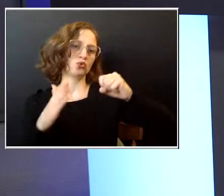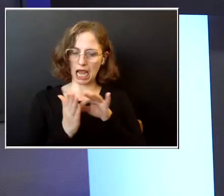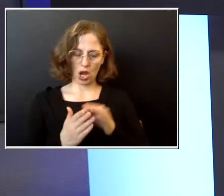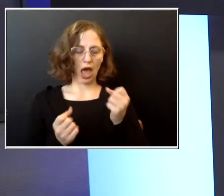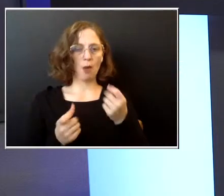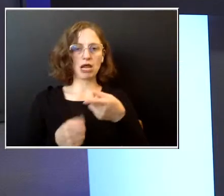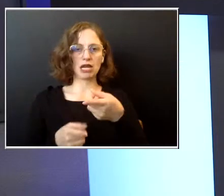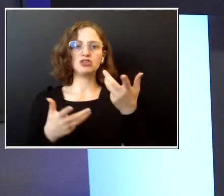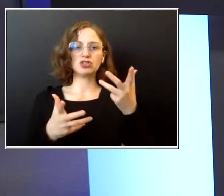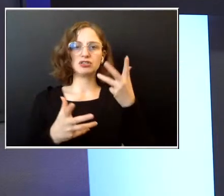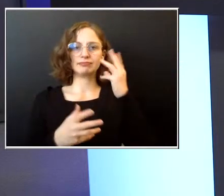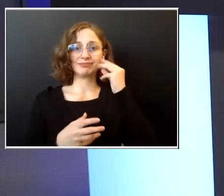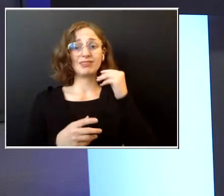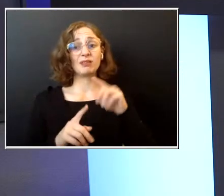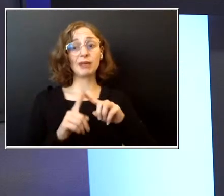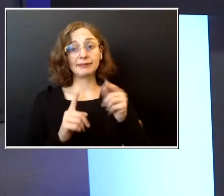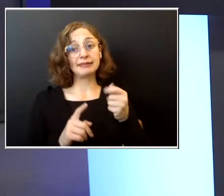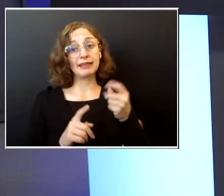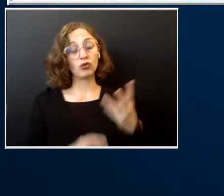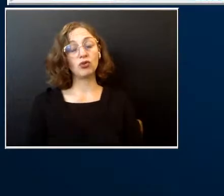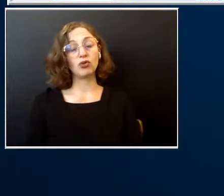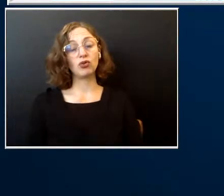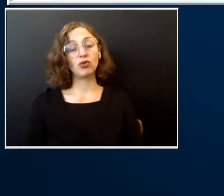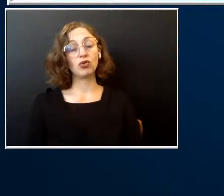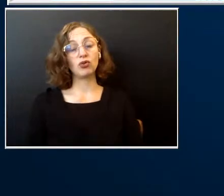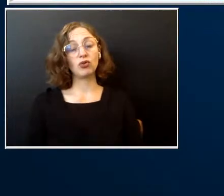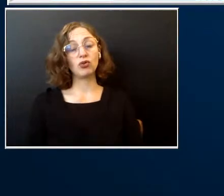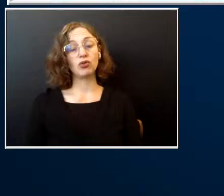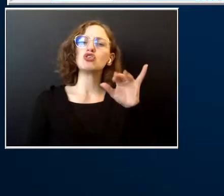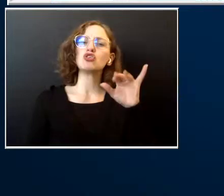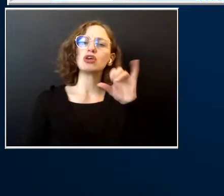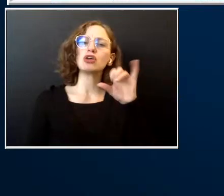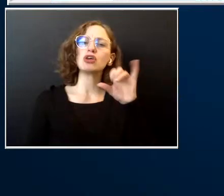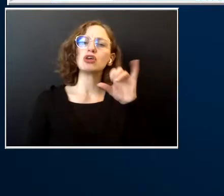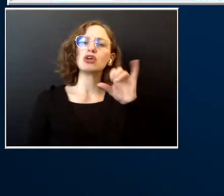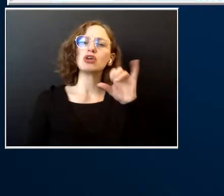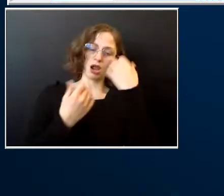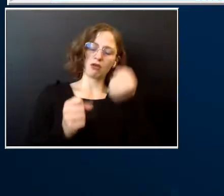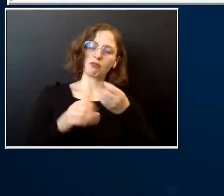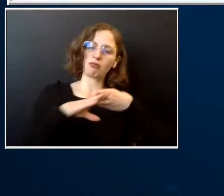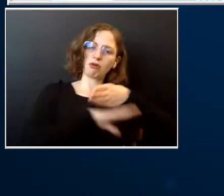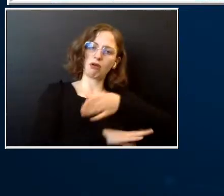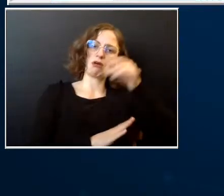Yeah. Nerissa, how was the recovery from your brain surgery? What was that like?